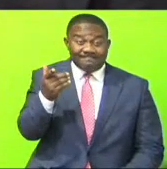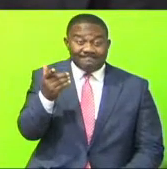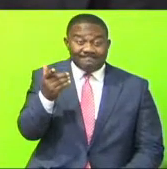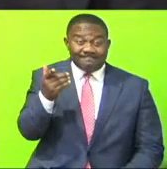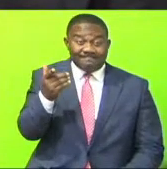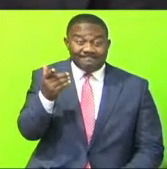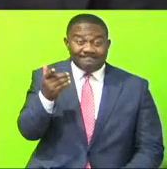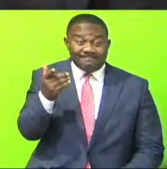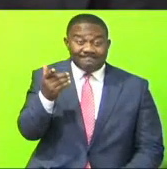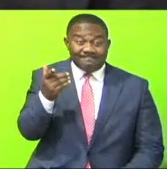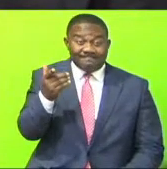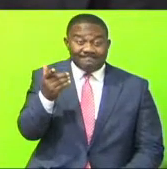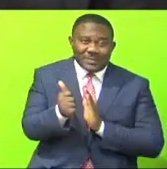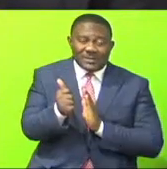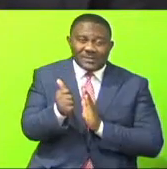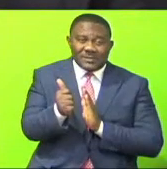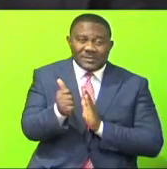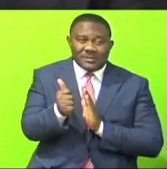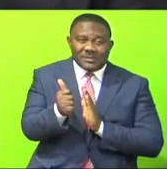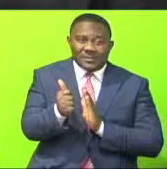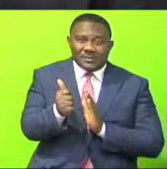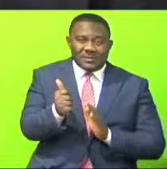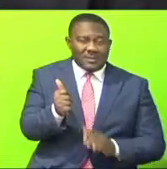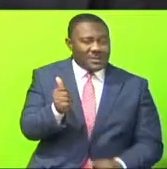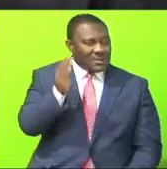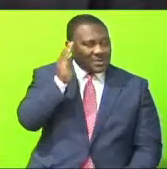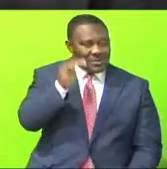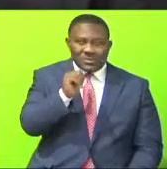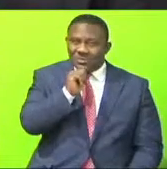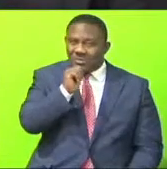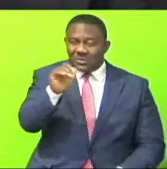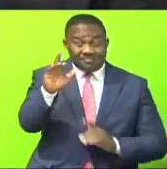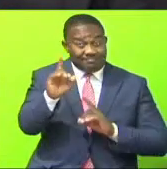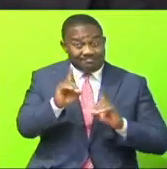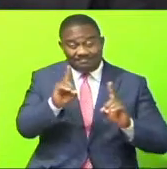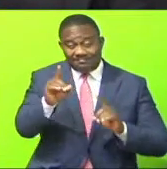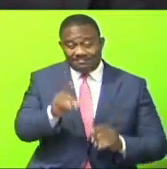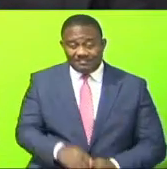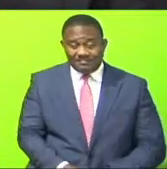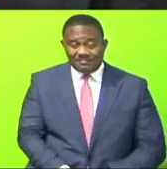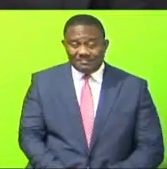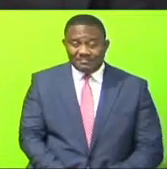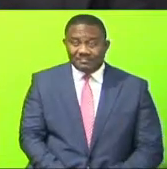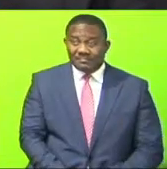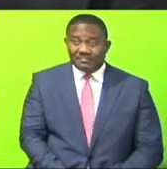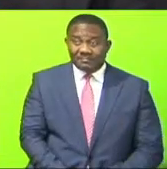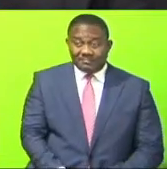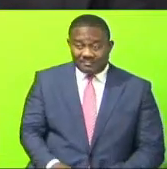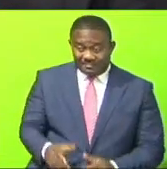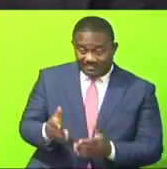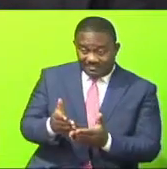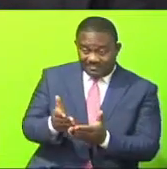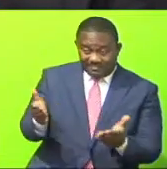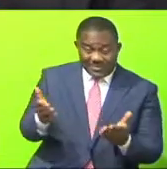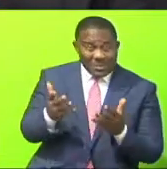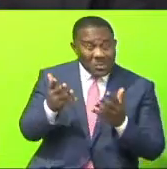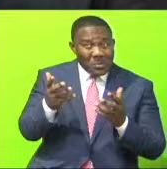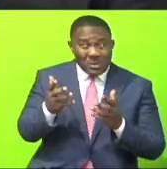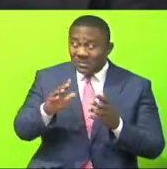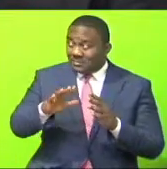pedigree. You wouldn't do that. And those of them who are anxious to have majority